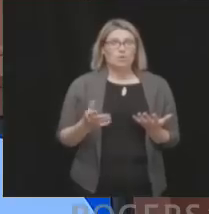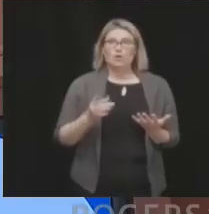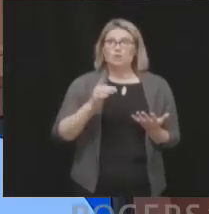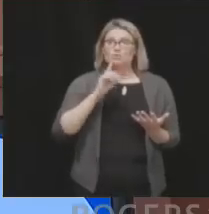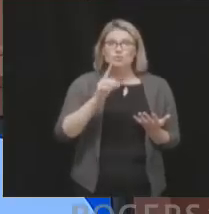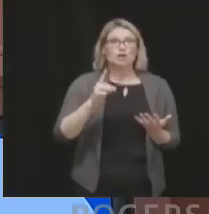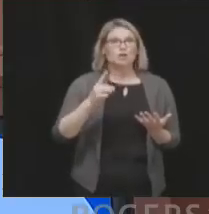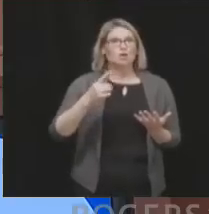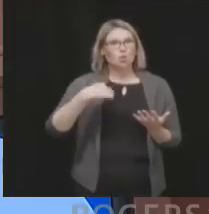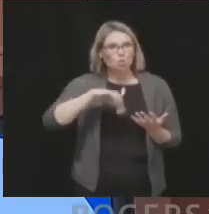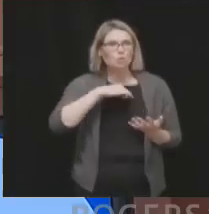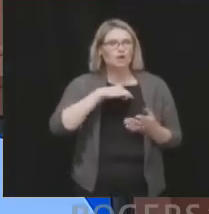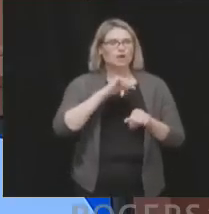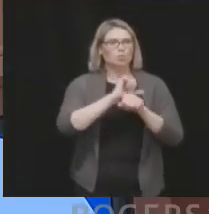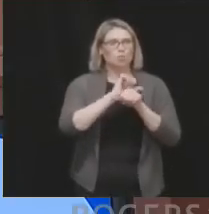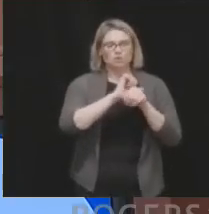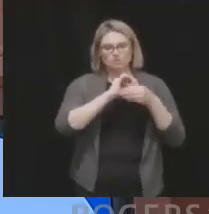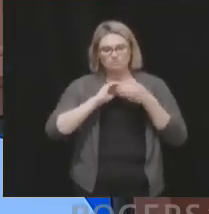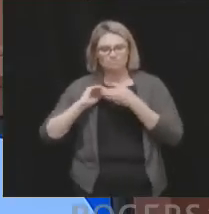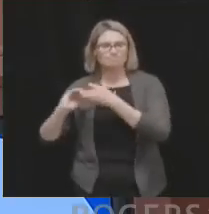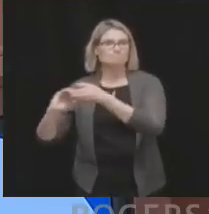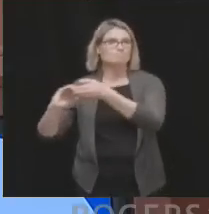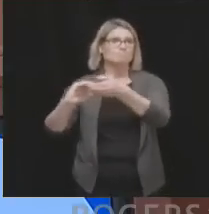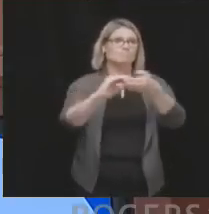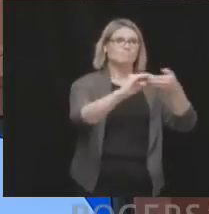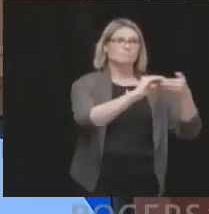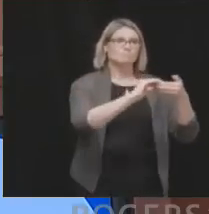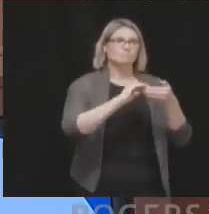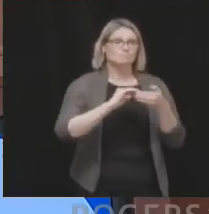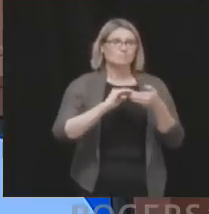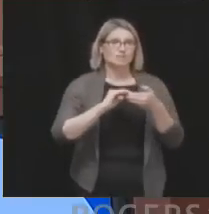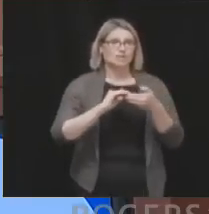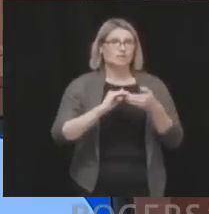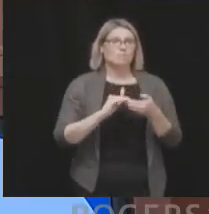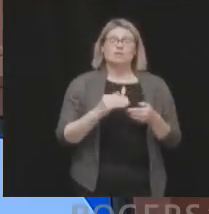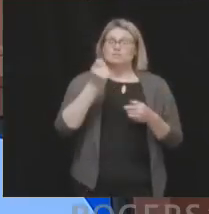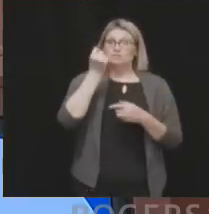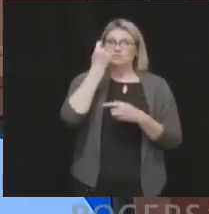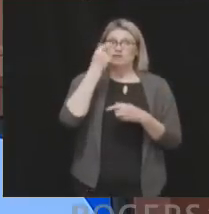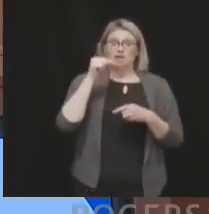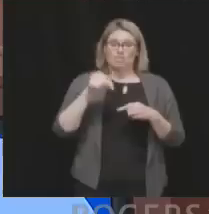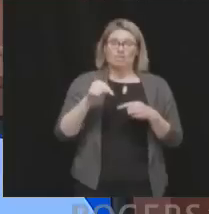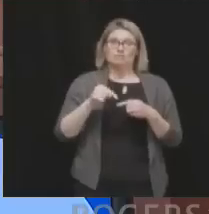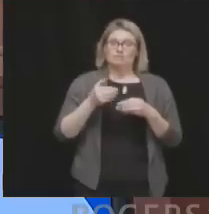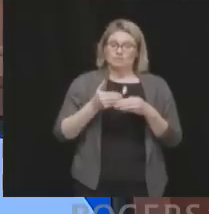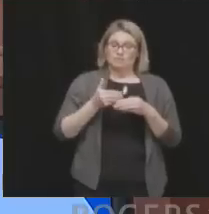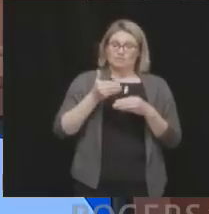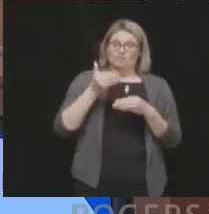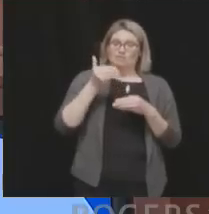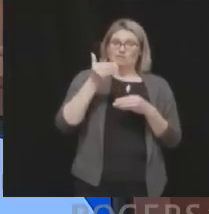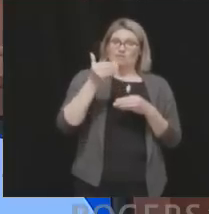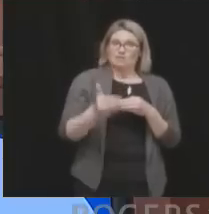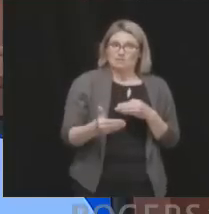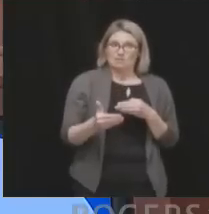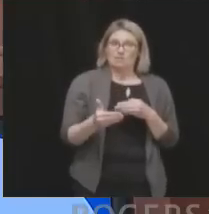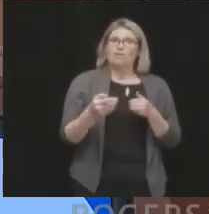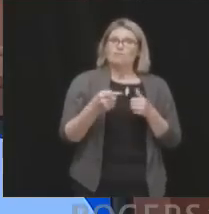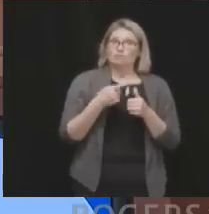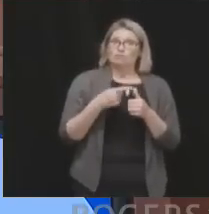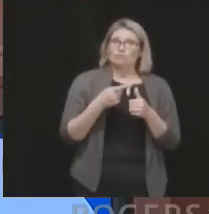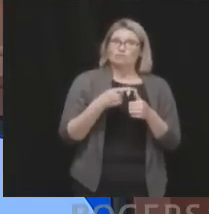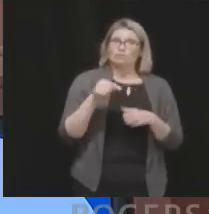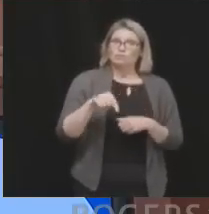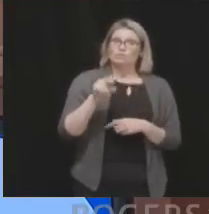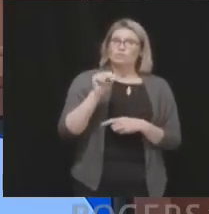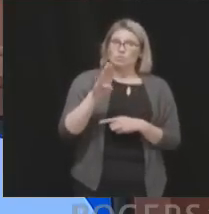remember that. And we will be writing the second chapter starting today, because today is the beginning of our ability